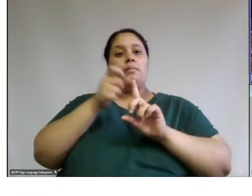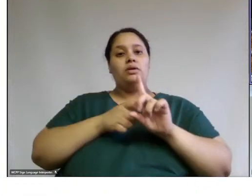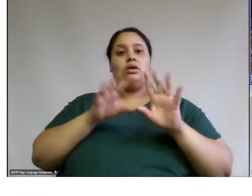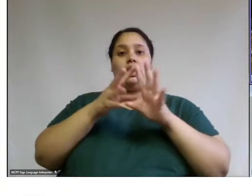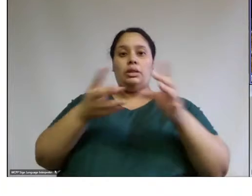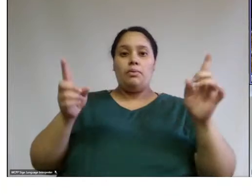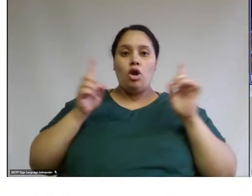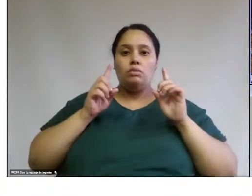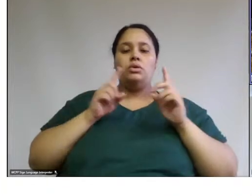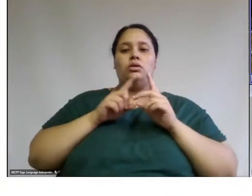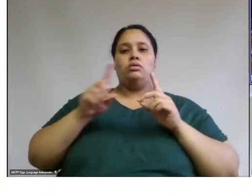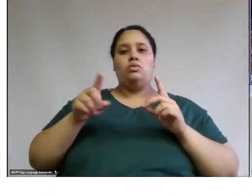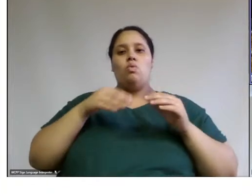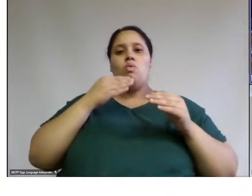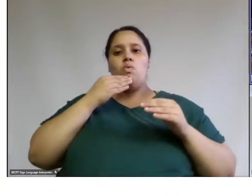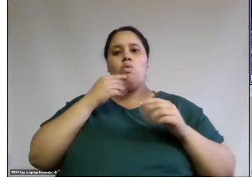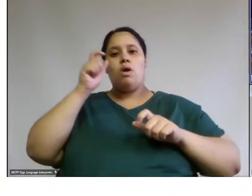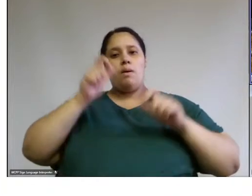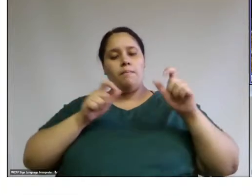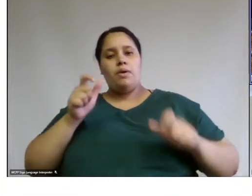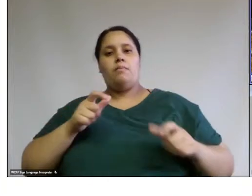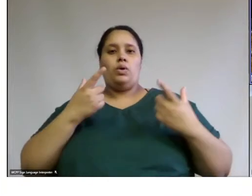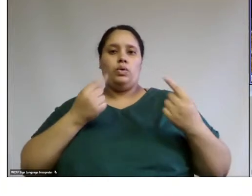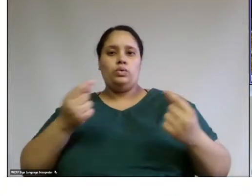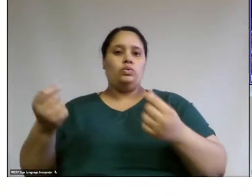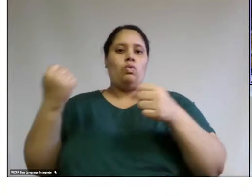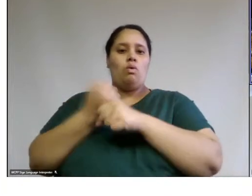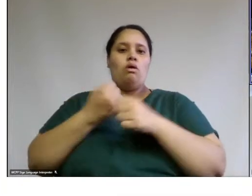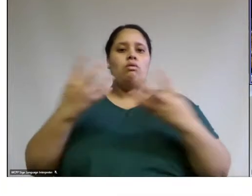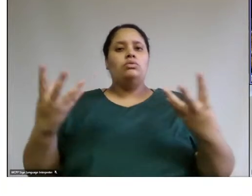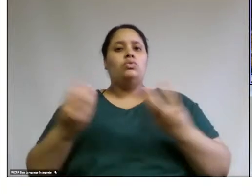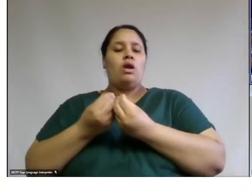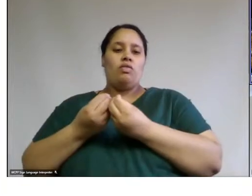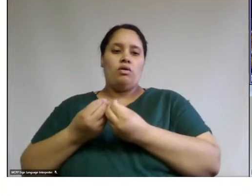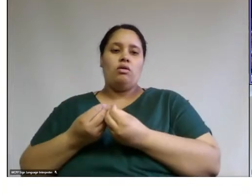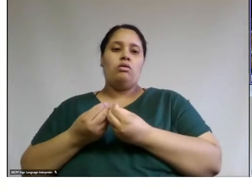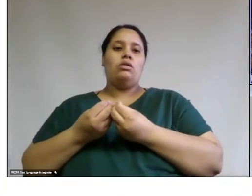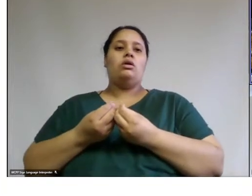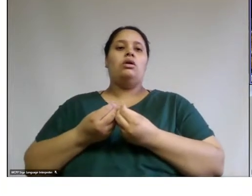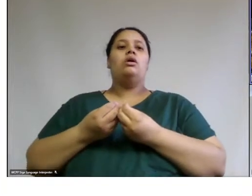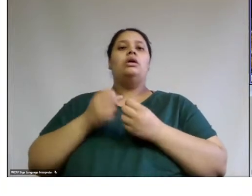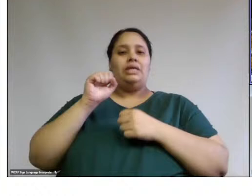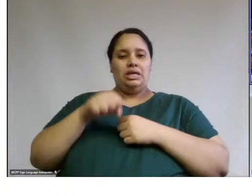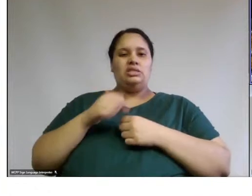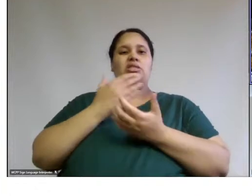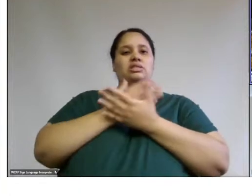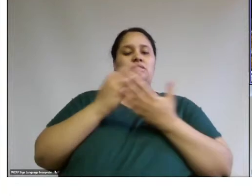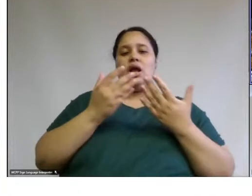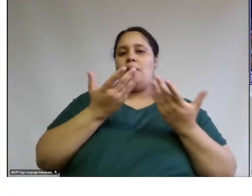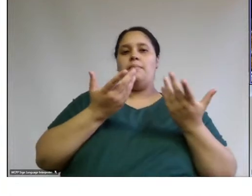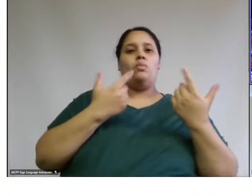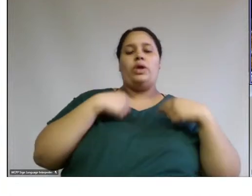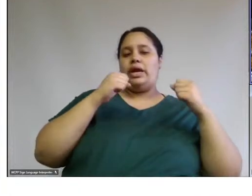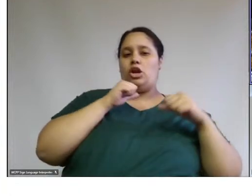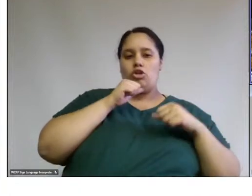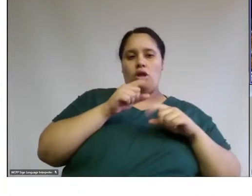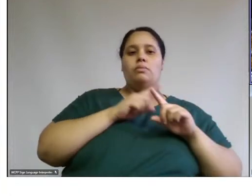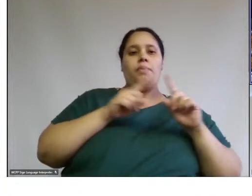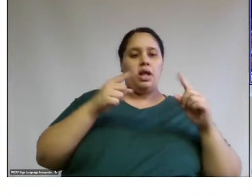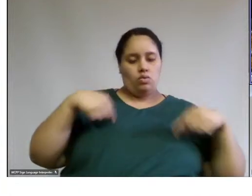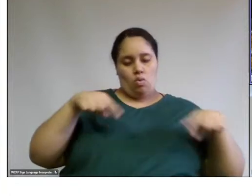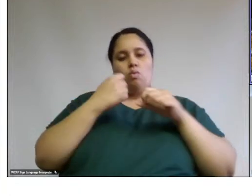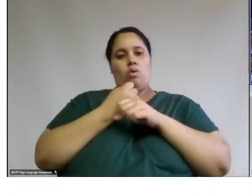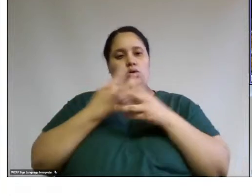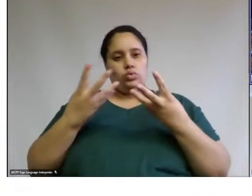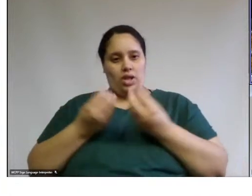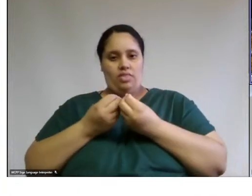it has been mature. We've differed on some things, but eventually we agreed that, okay, that is the finding, and hence we got the report.